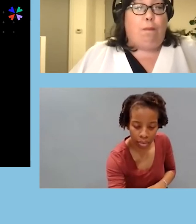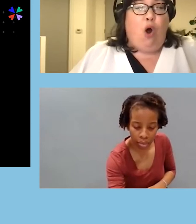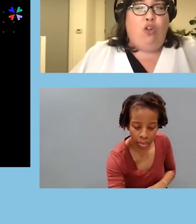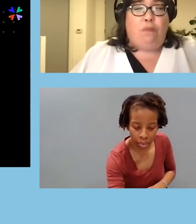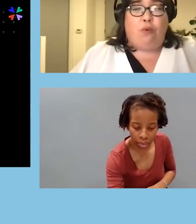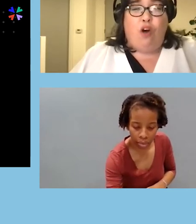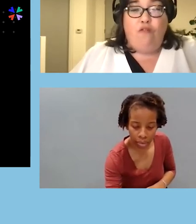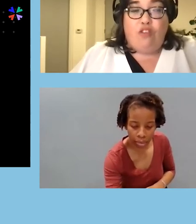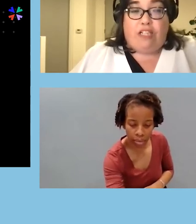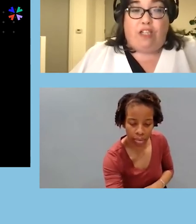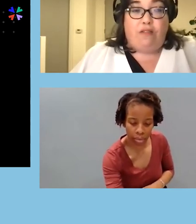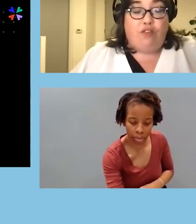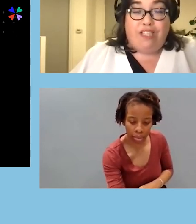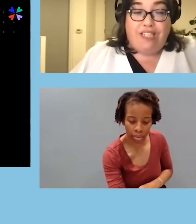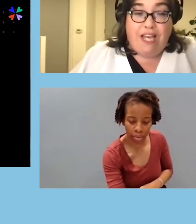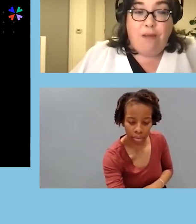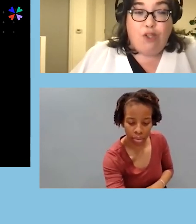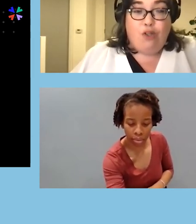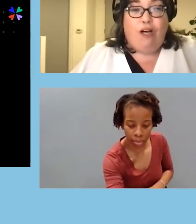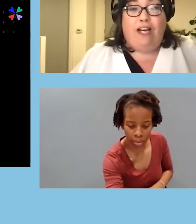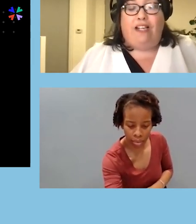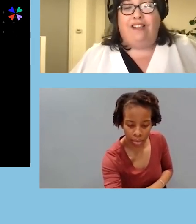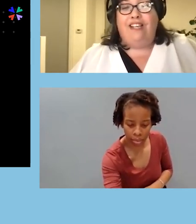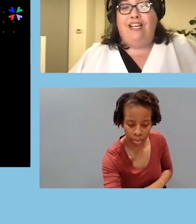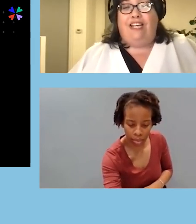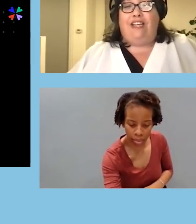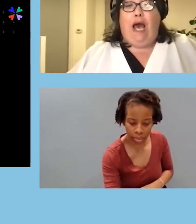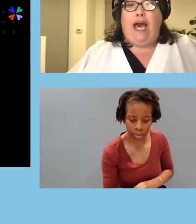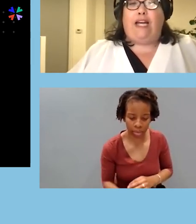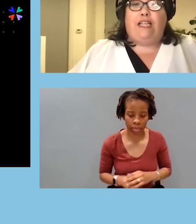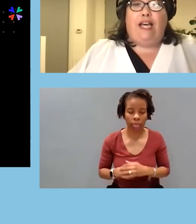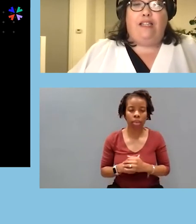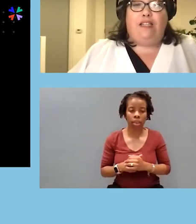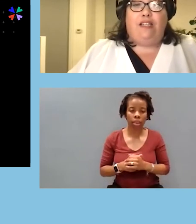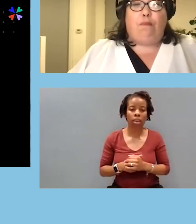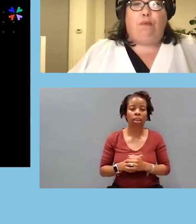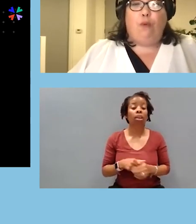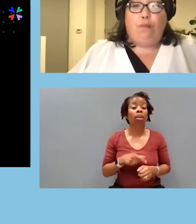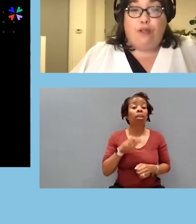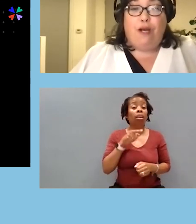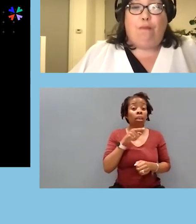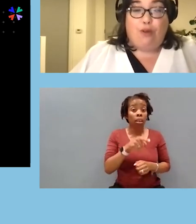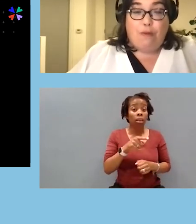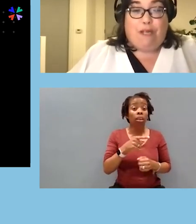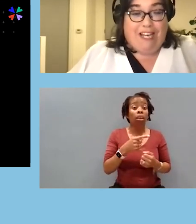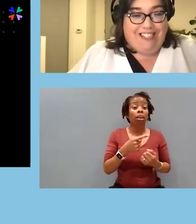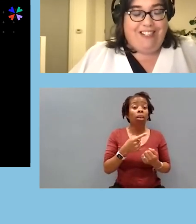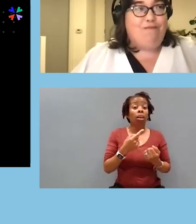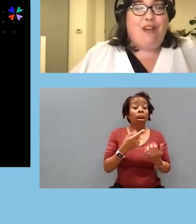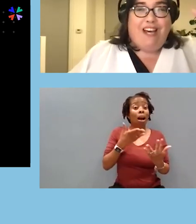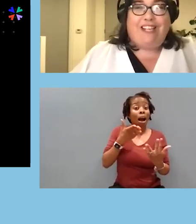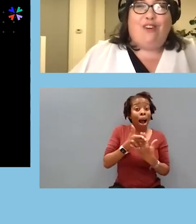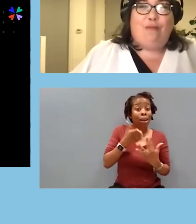then the possible conflict for the same shorthand is access is